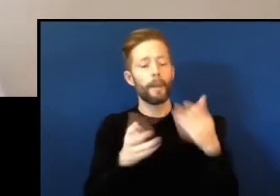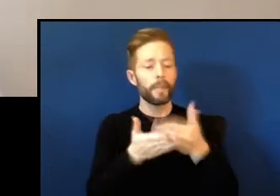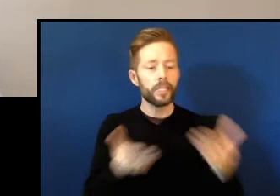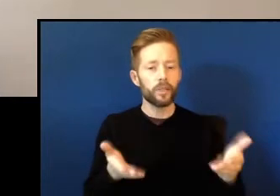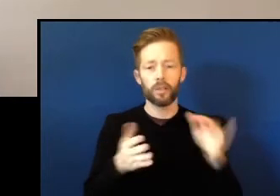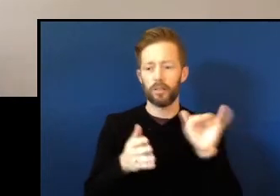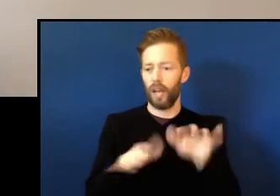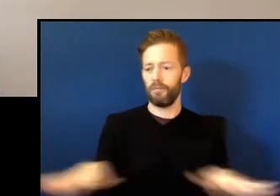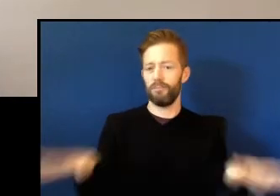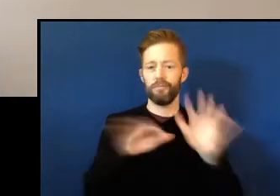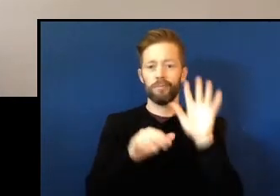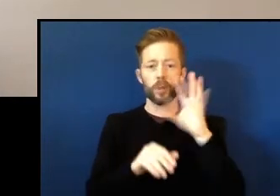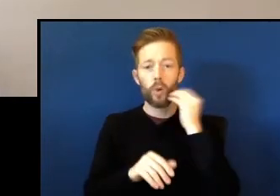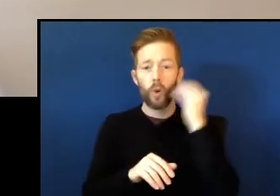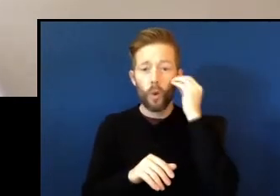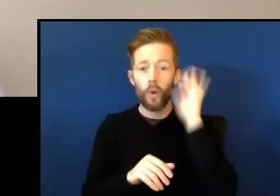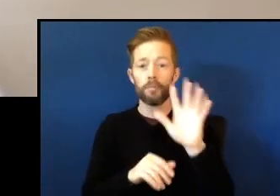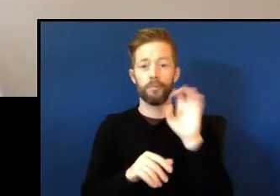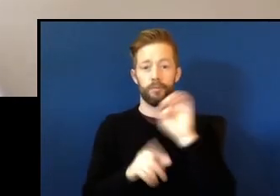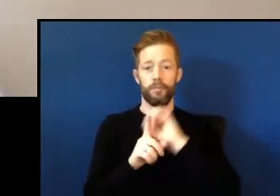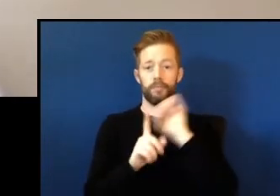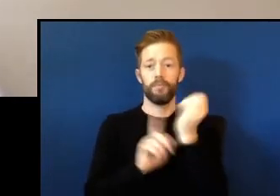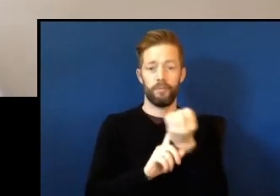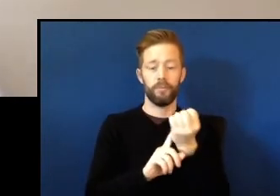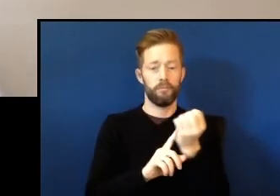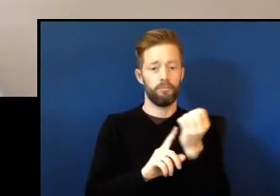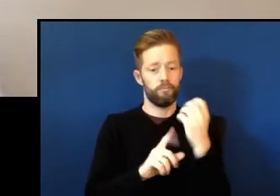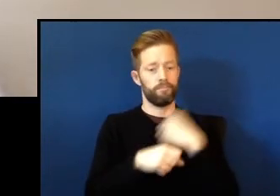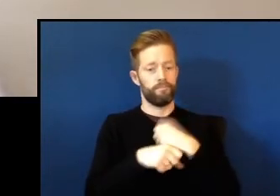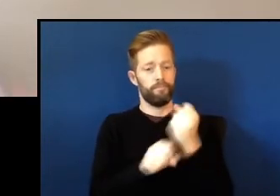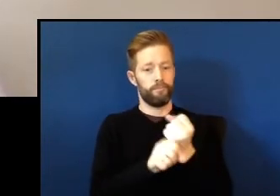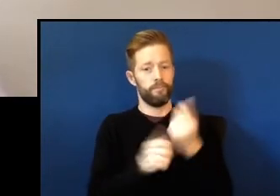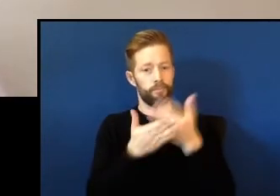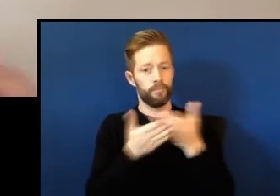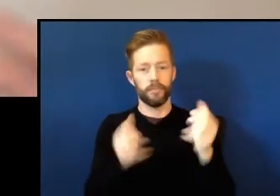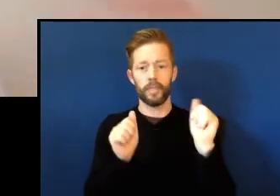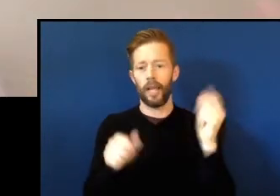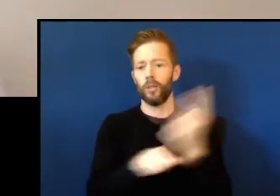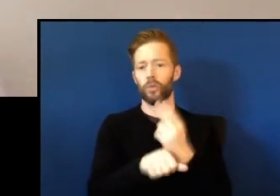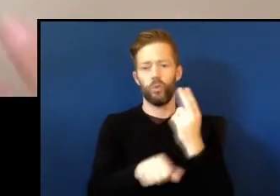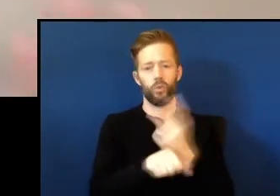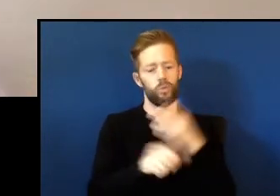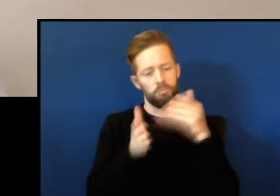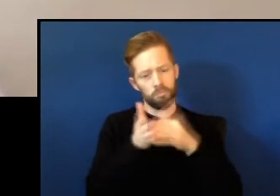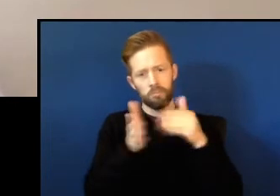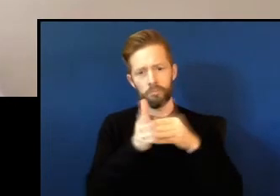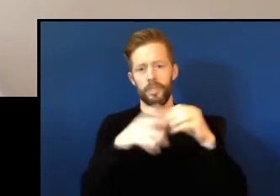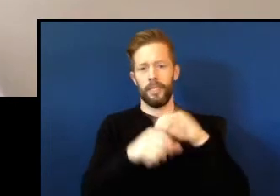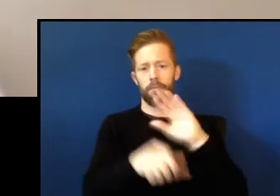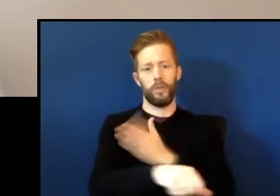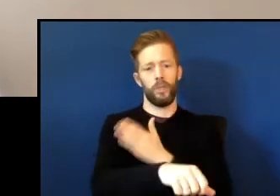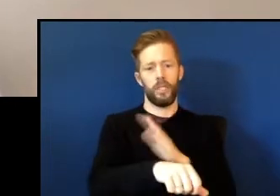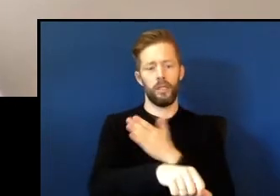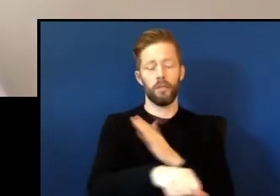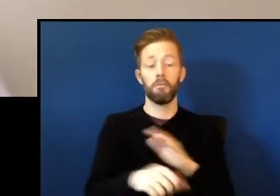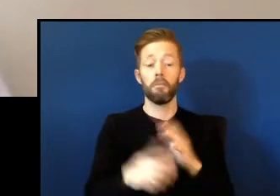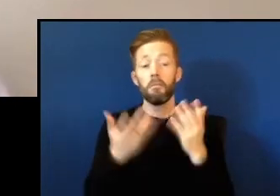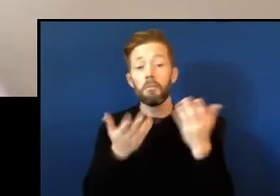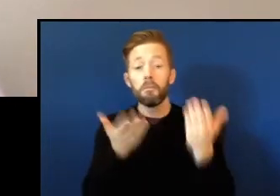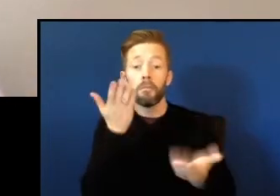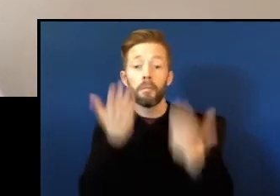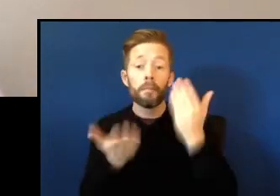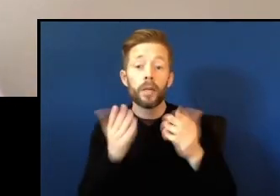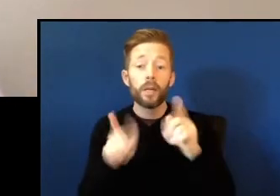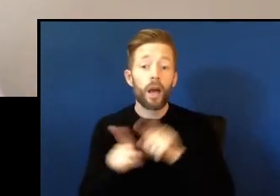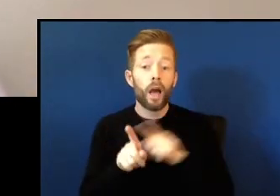your home and in your environment to create instruments that they can use all the time in music.